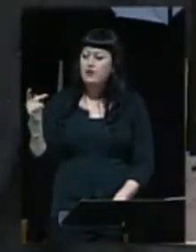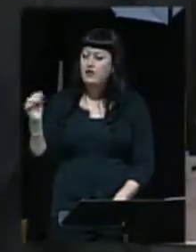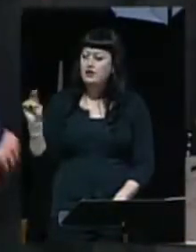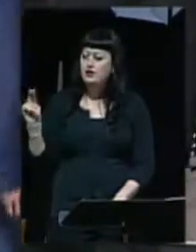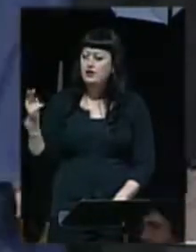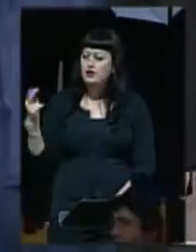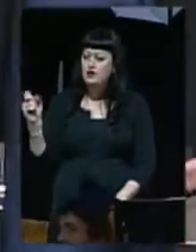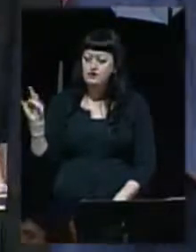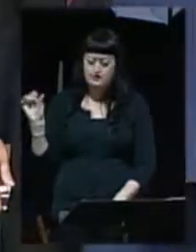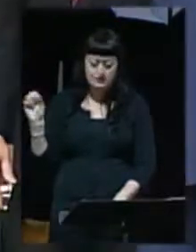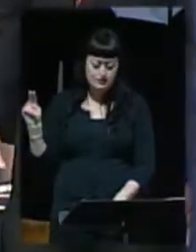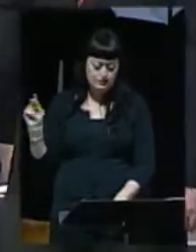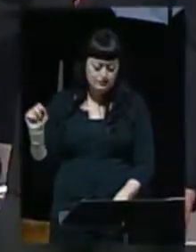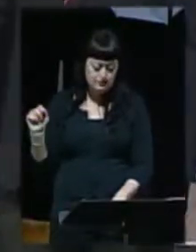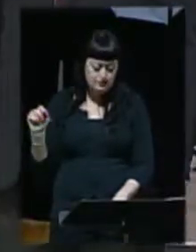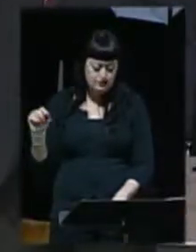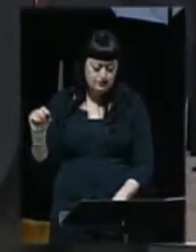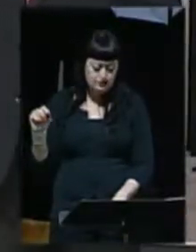Megan Hansen.